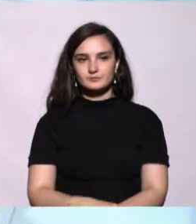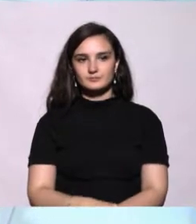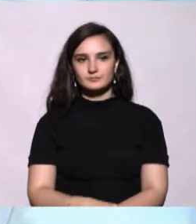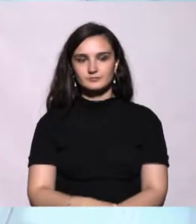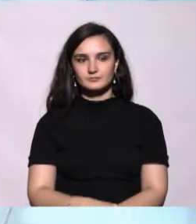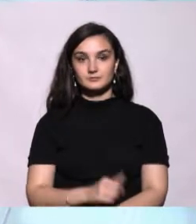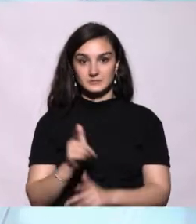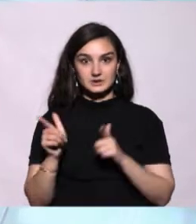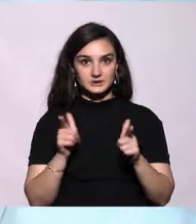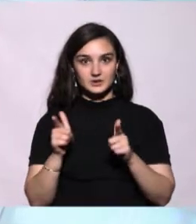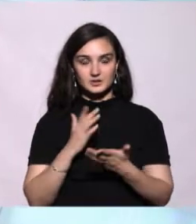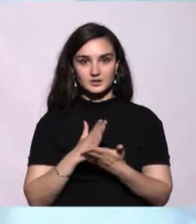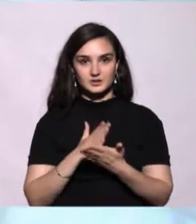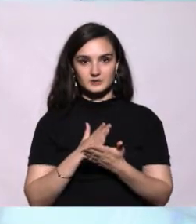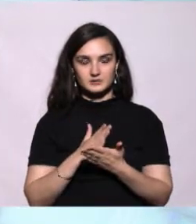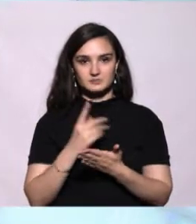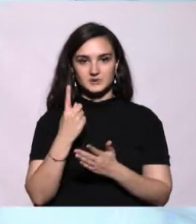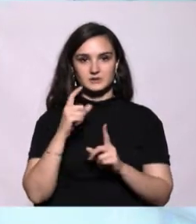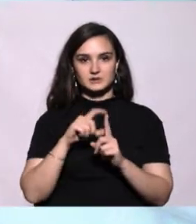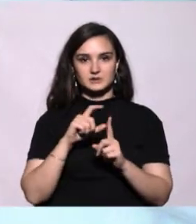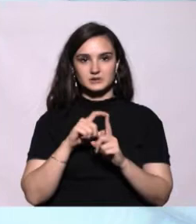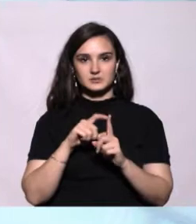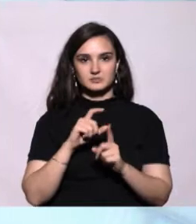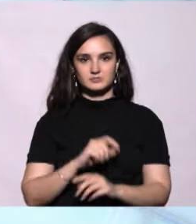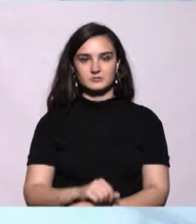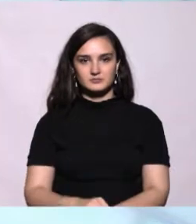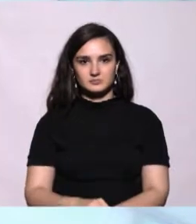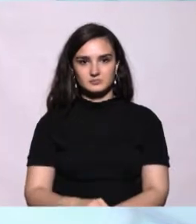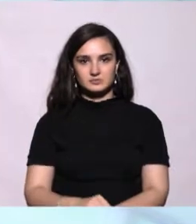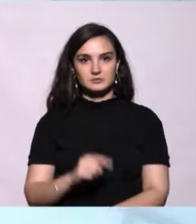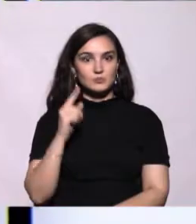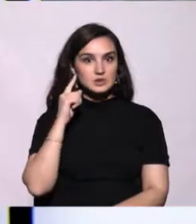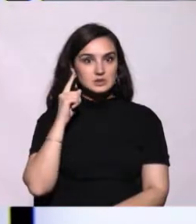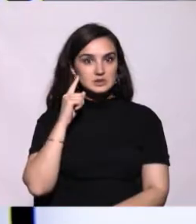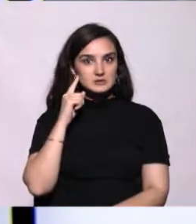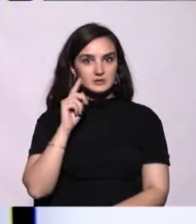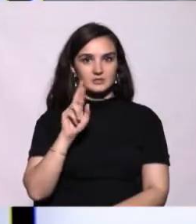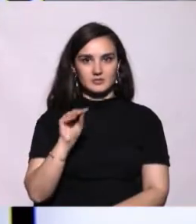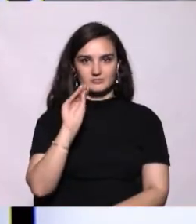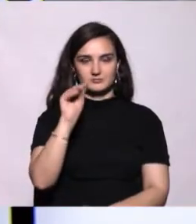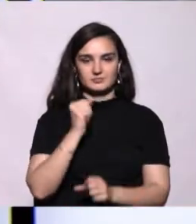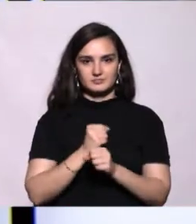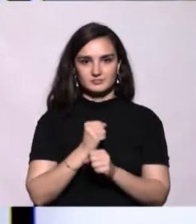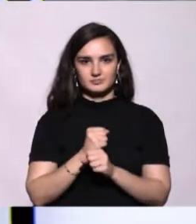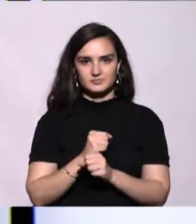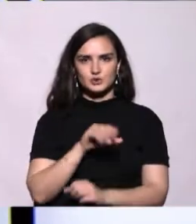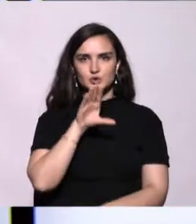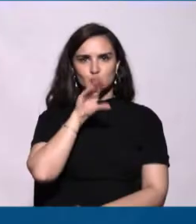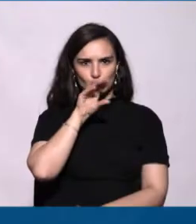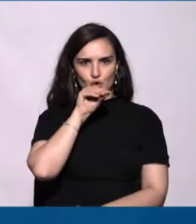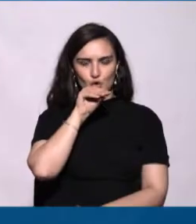Okay, are you ready? First word. Listen and point.